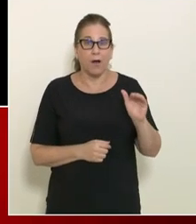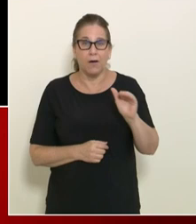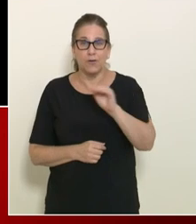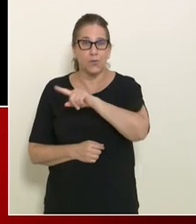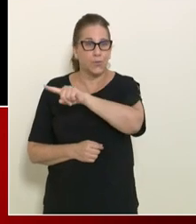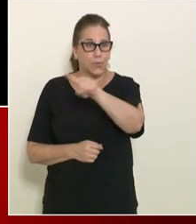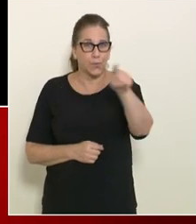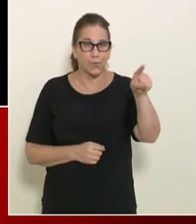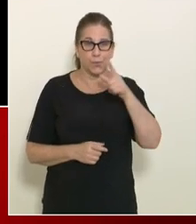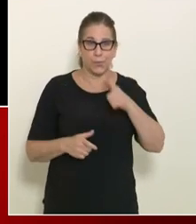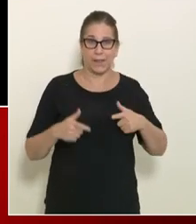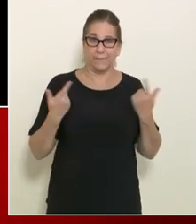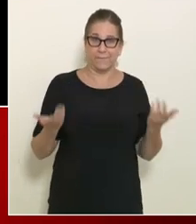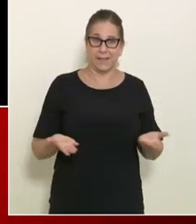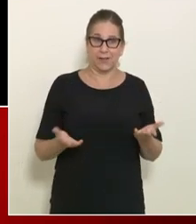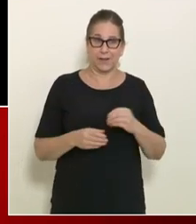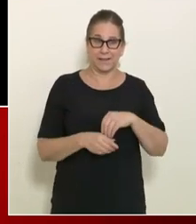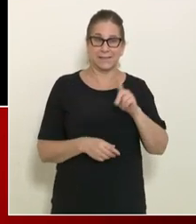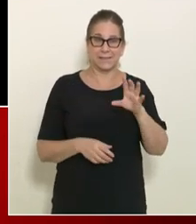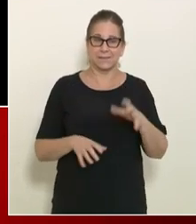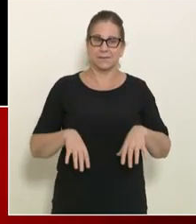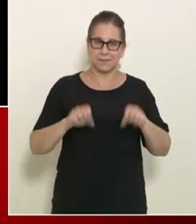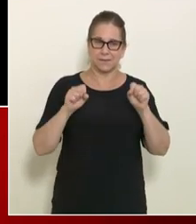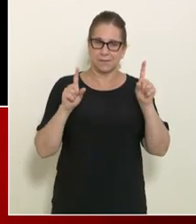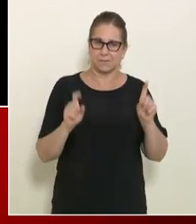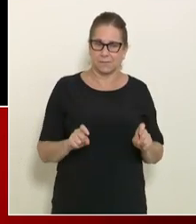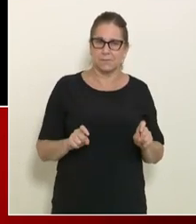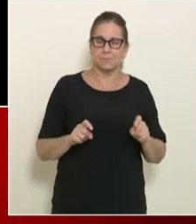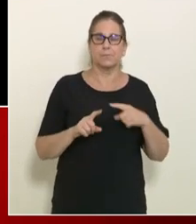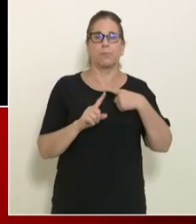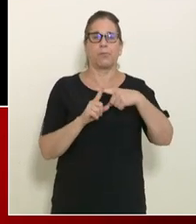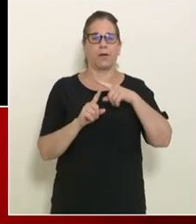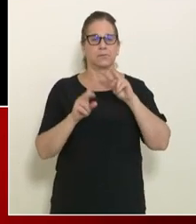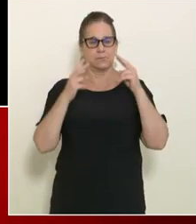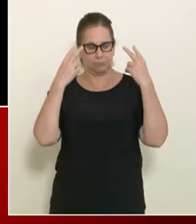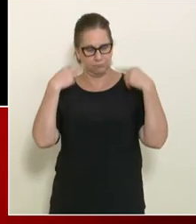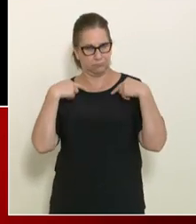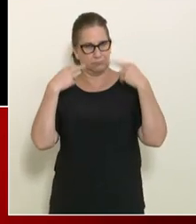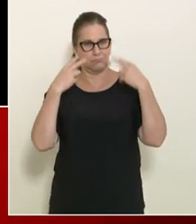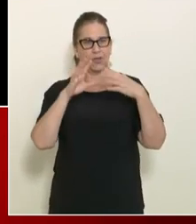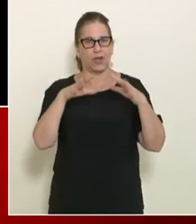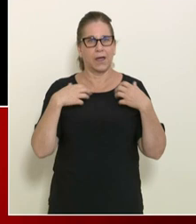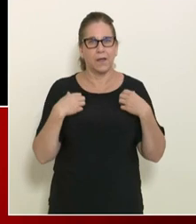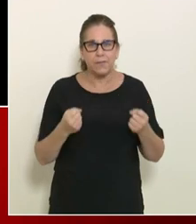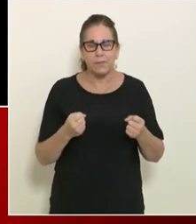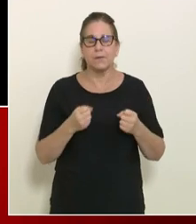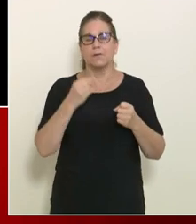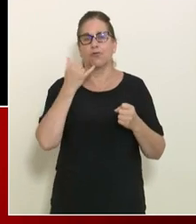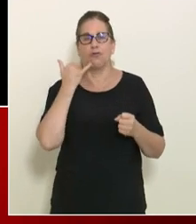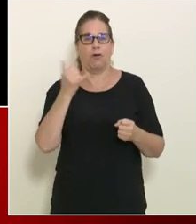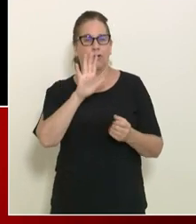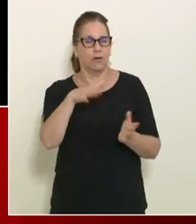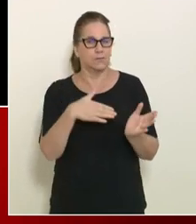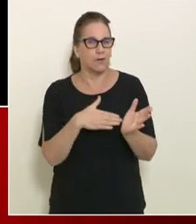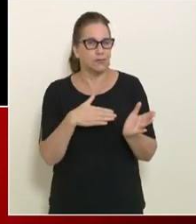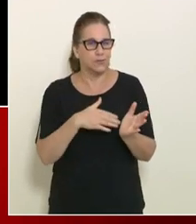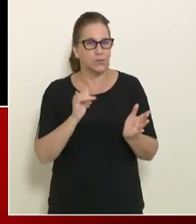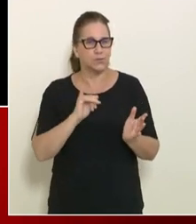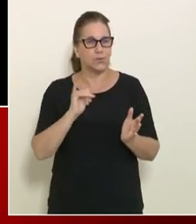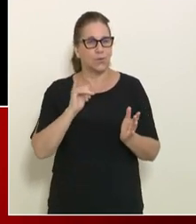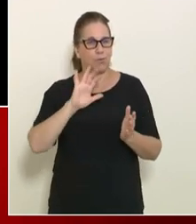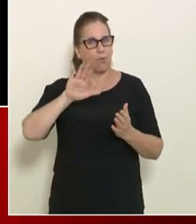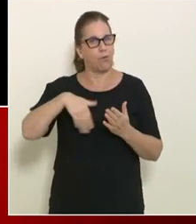not only get tested but monitor your health is through your own provider. And I have required